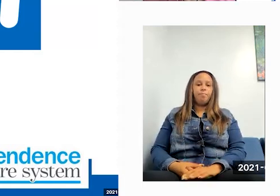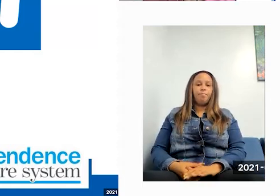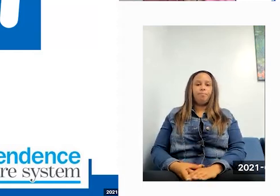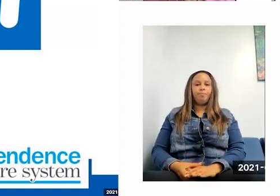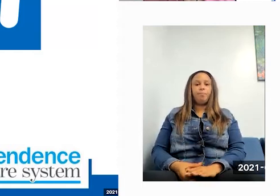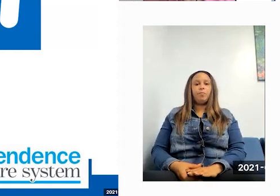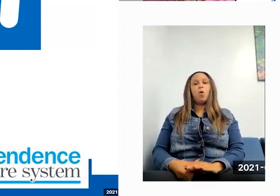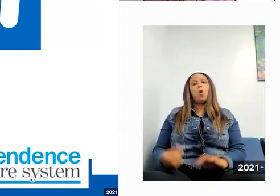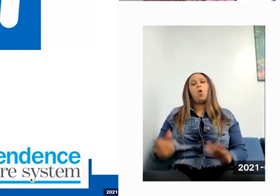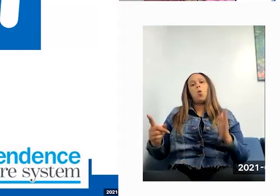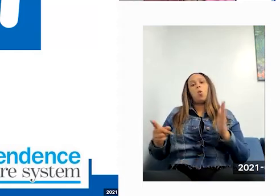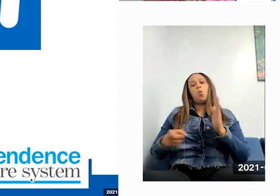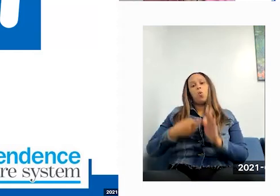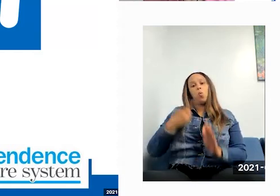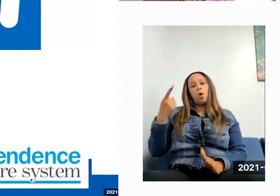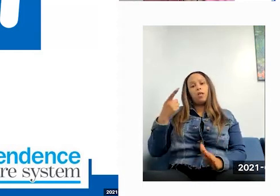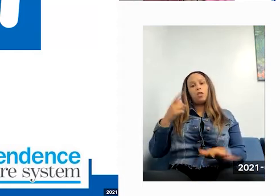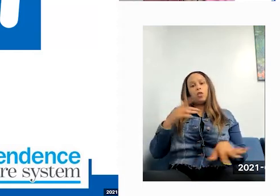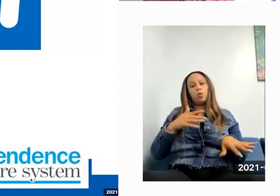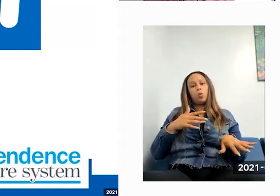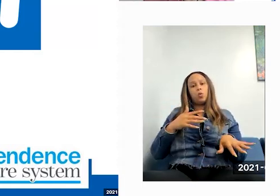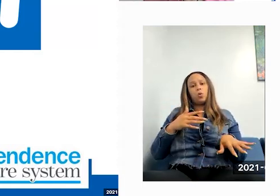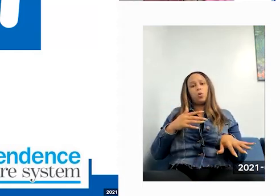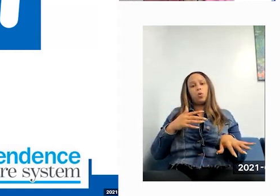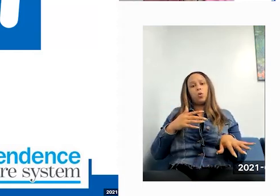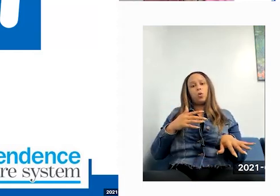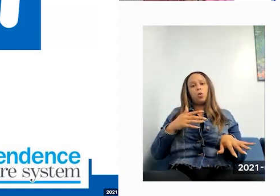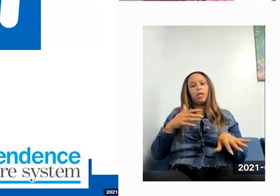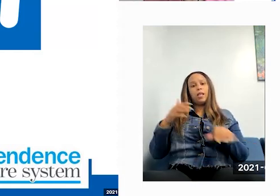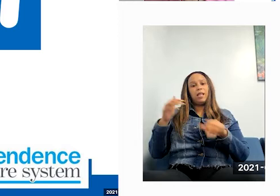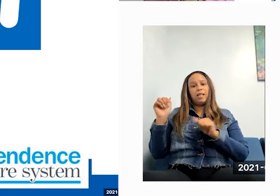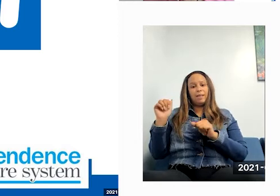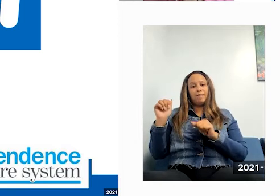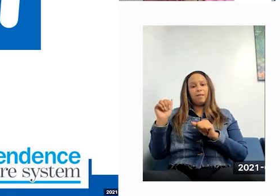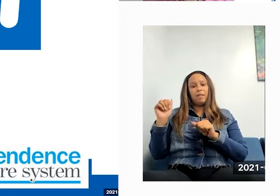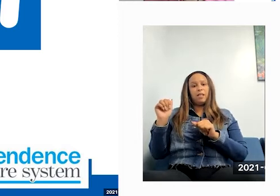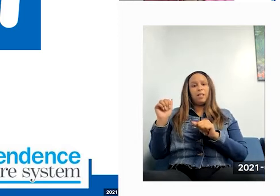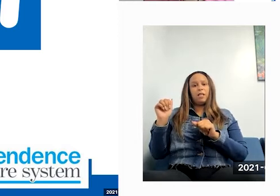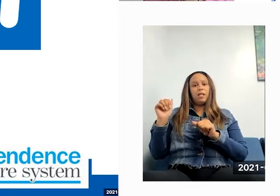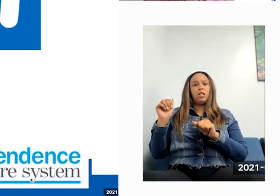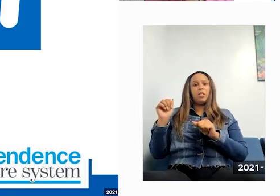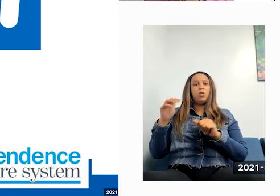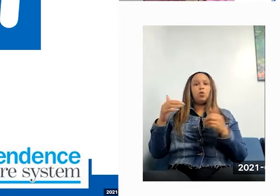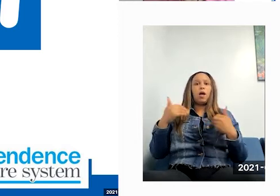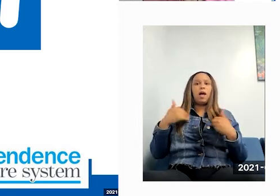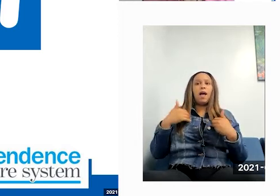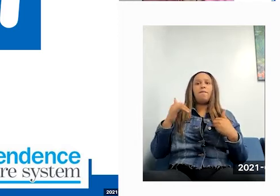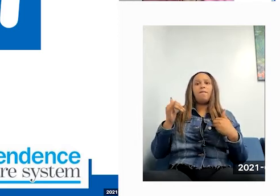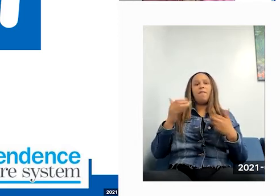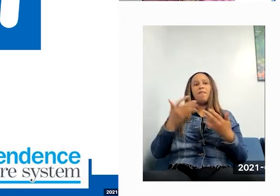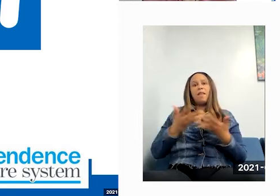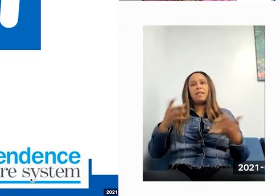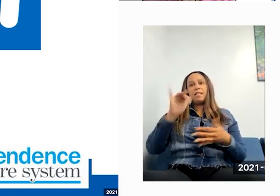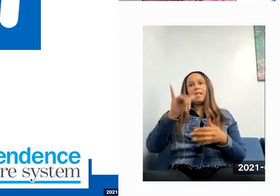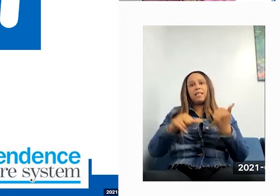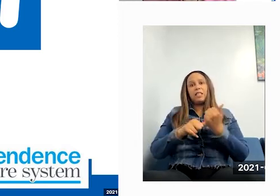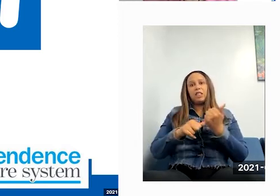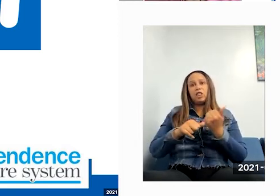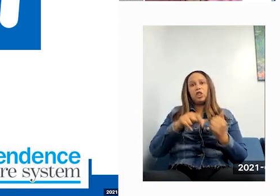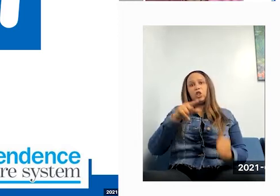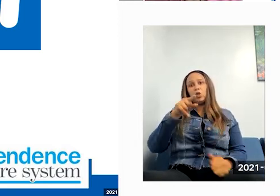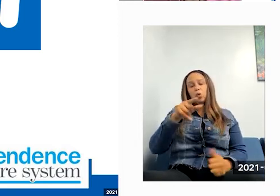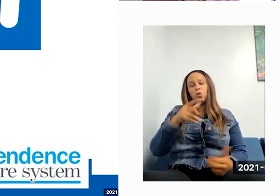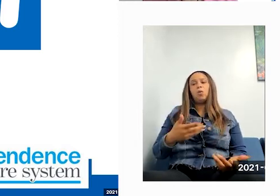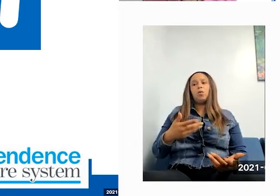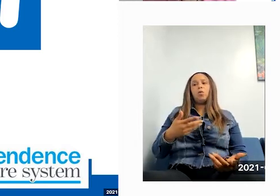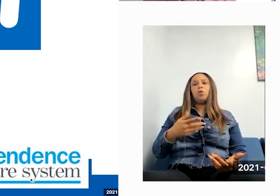Once we leave mobility, assisted ambulation or walking devices, we move into this